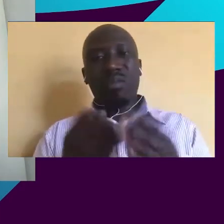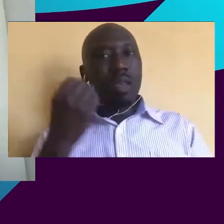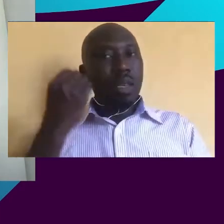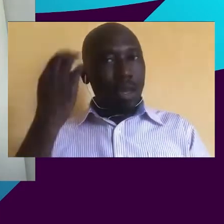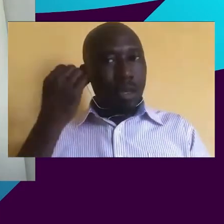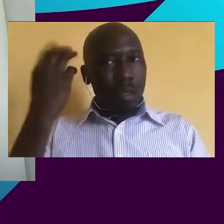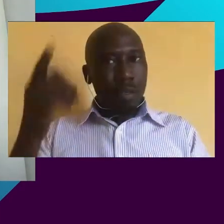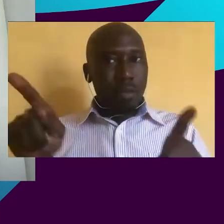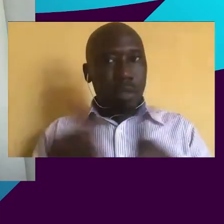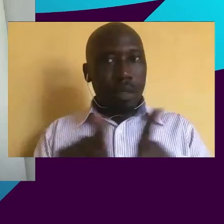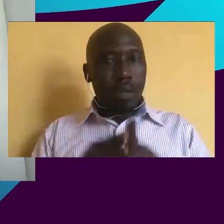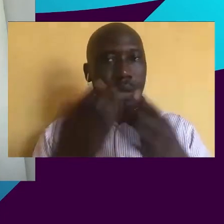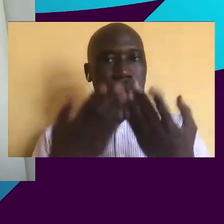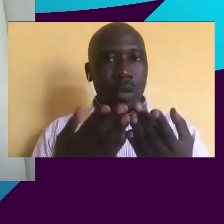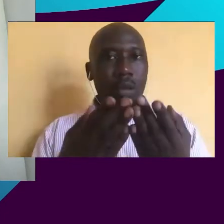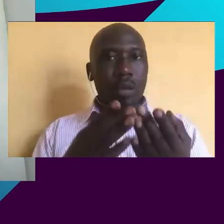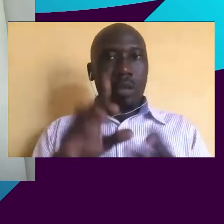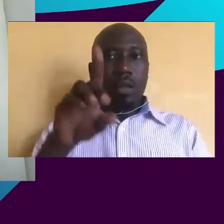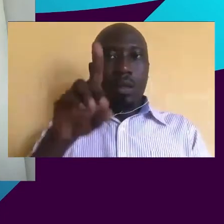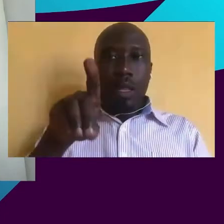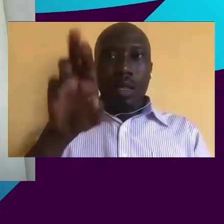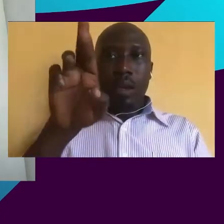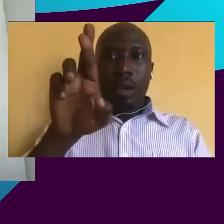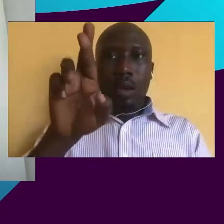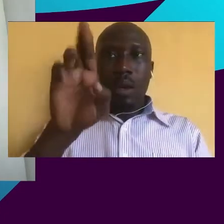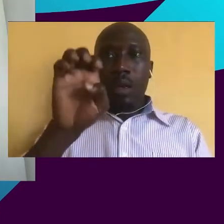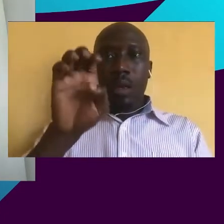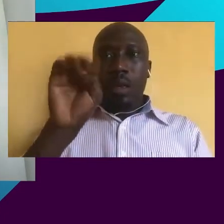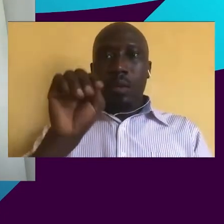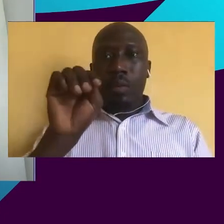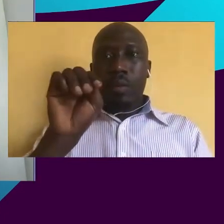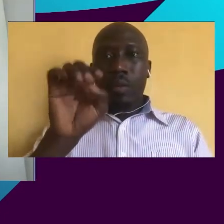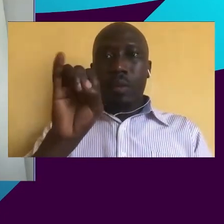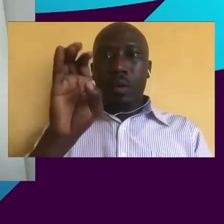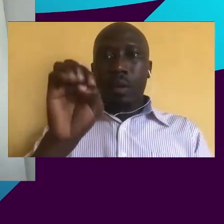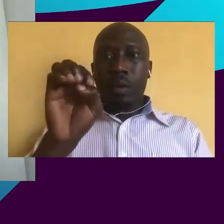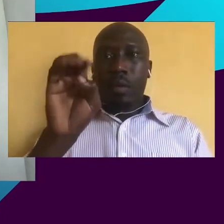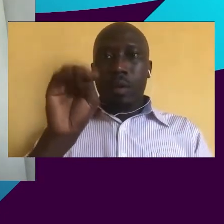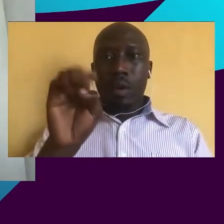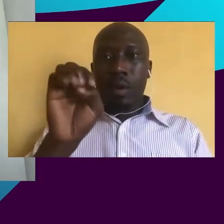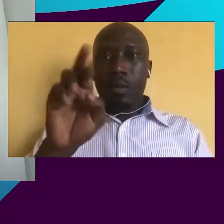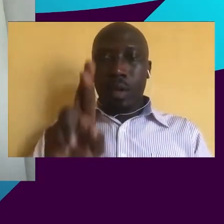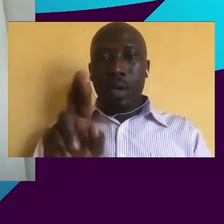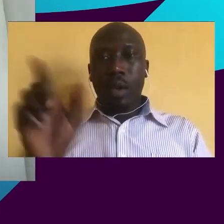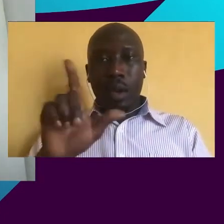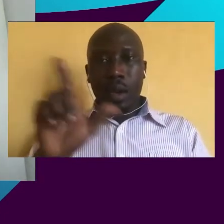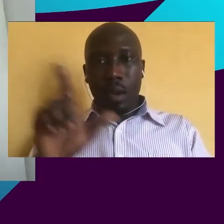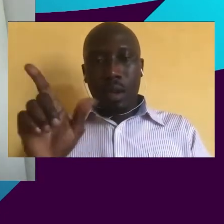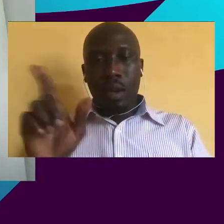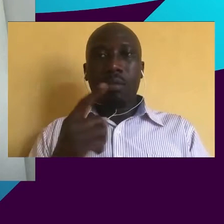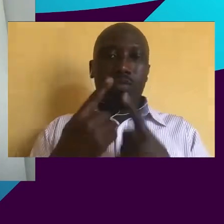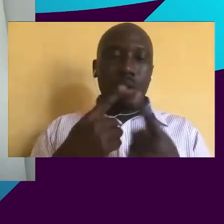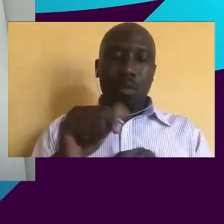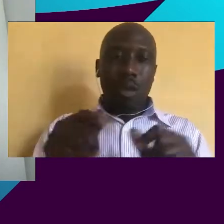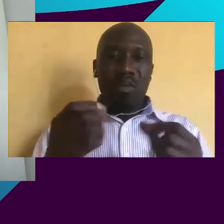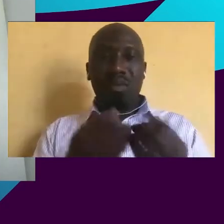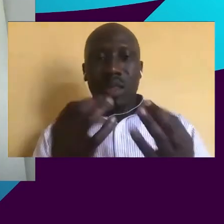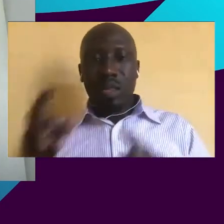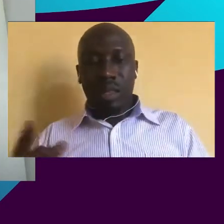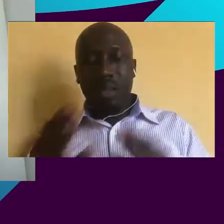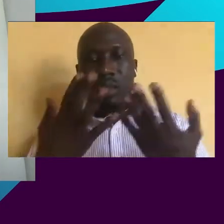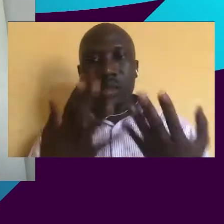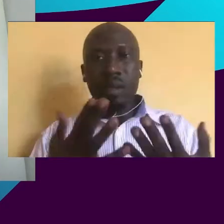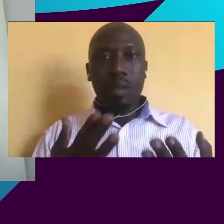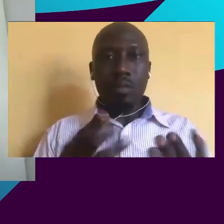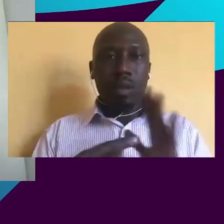the Premier League has taken, because I had you go on about to get into refereeing. Most of them maybe have a sister or